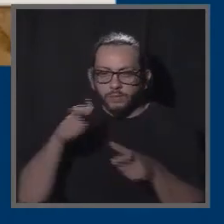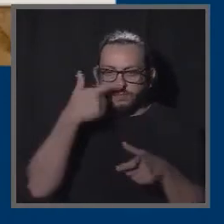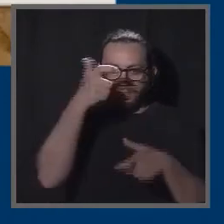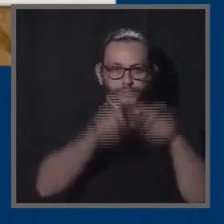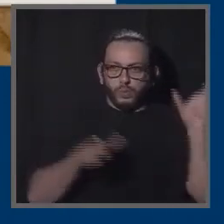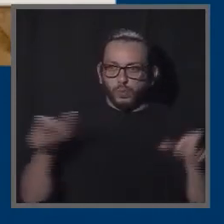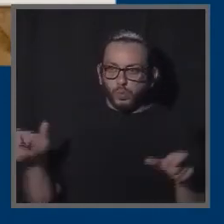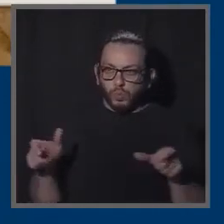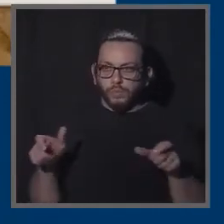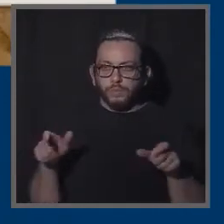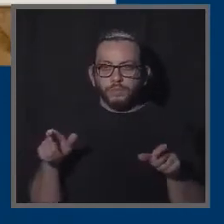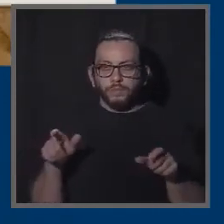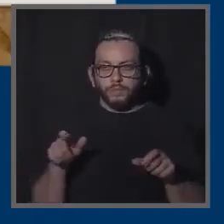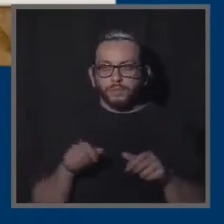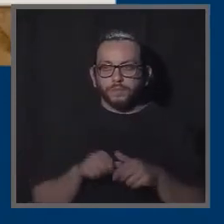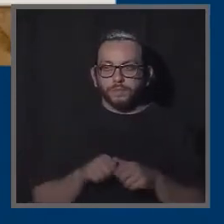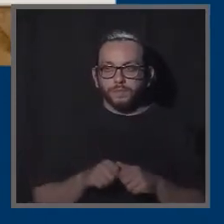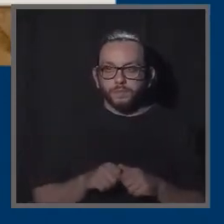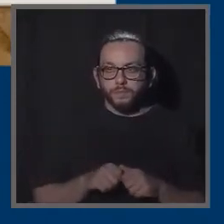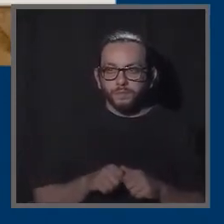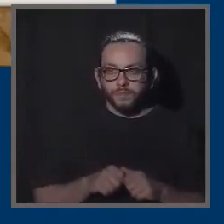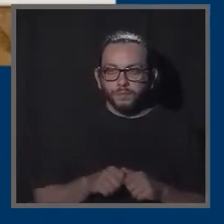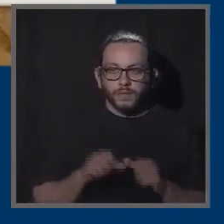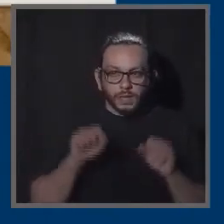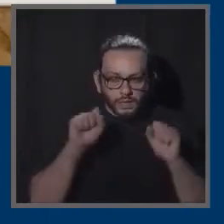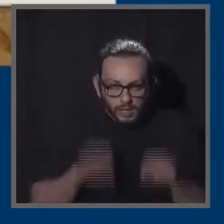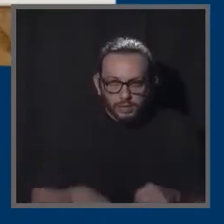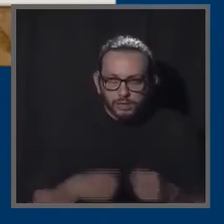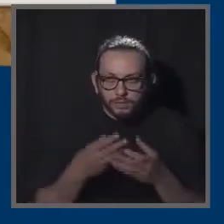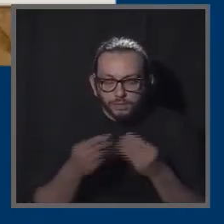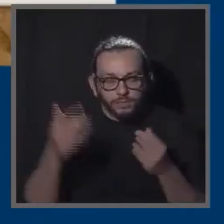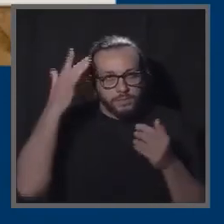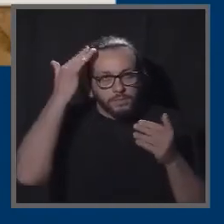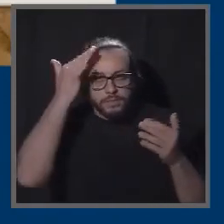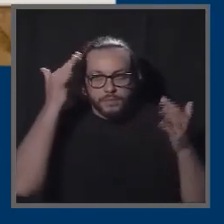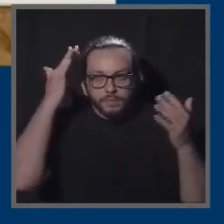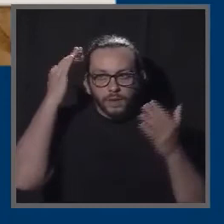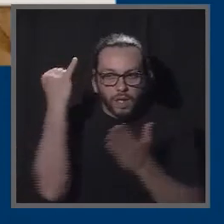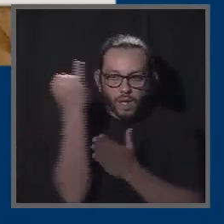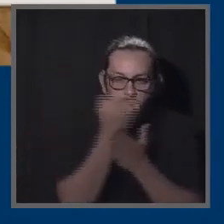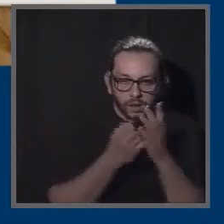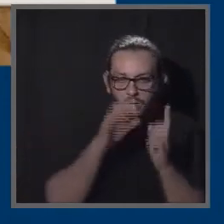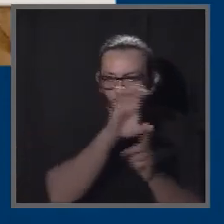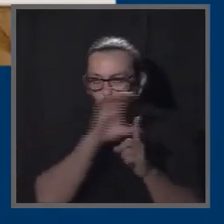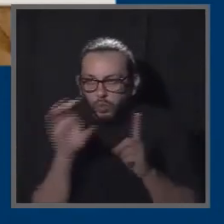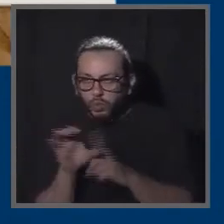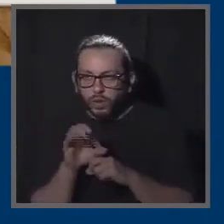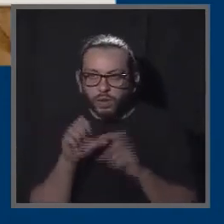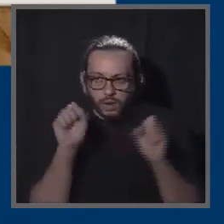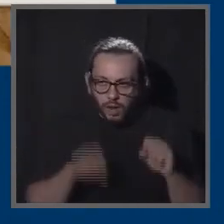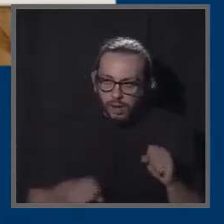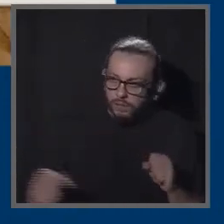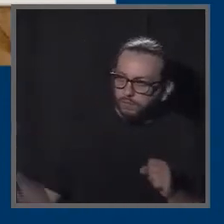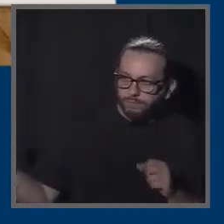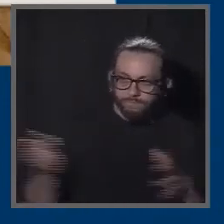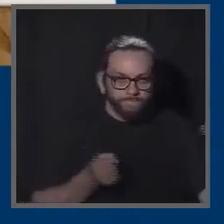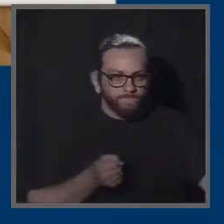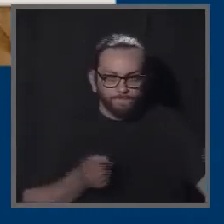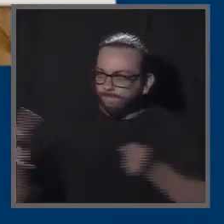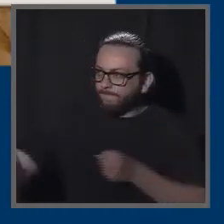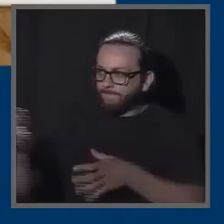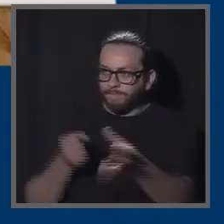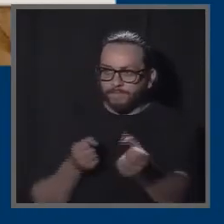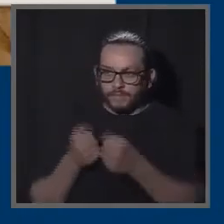the imaginative resources of arts and cultural organizations into the present moment in which we're needing to tell